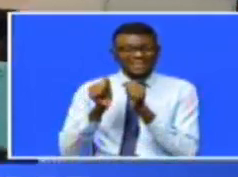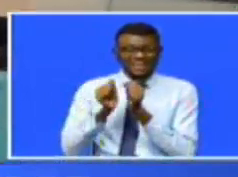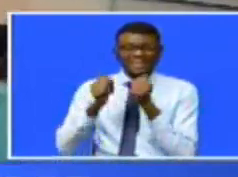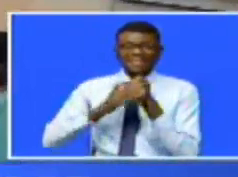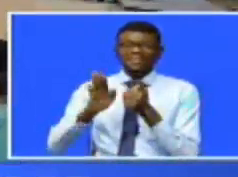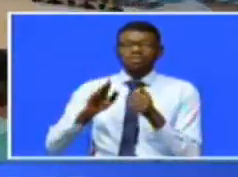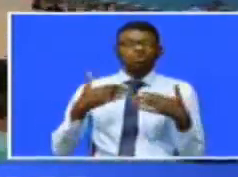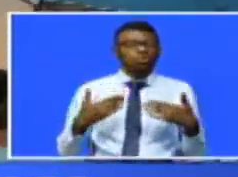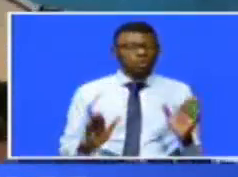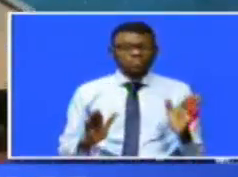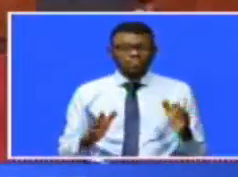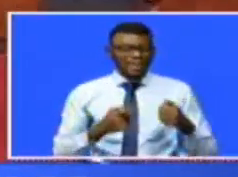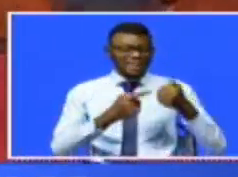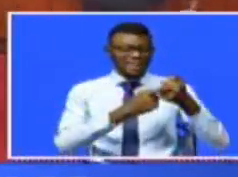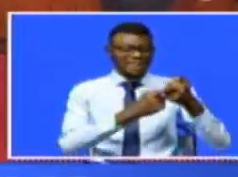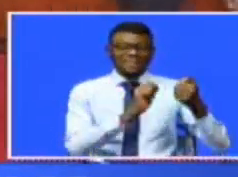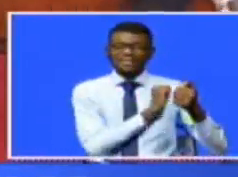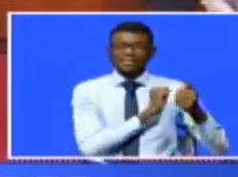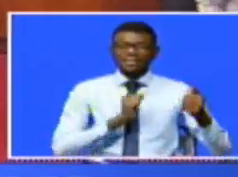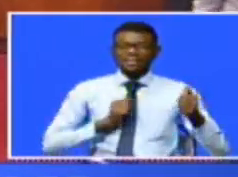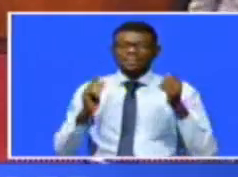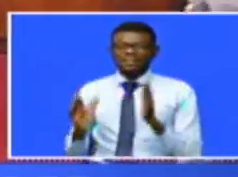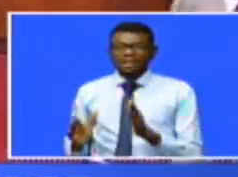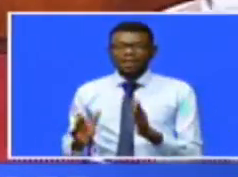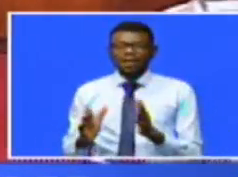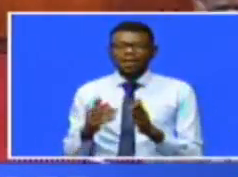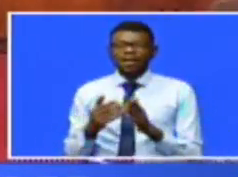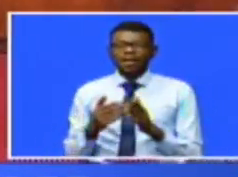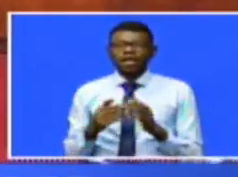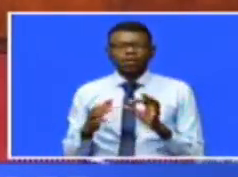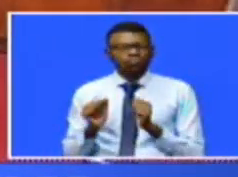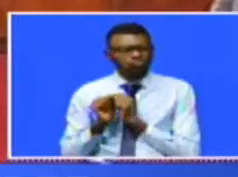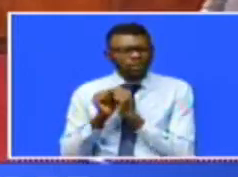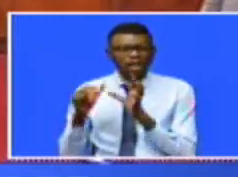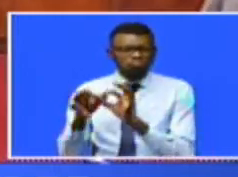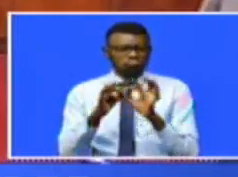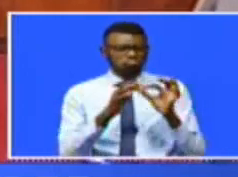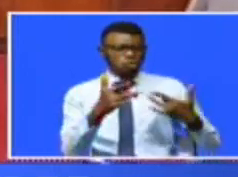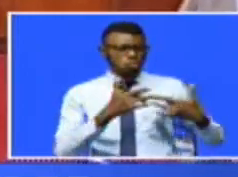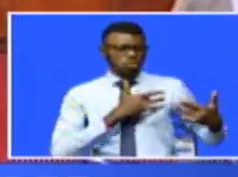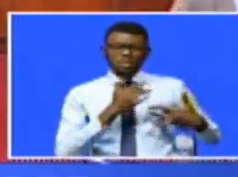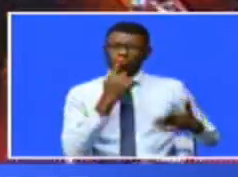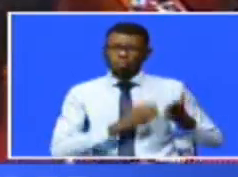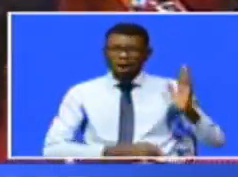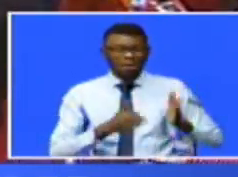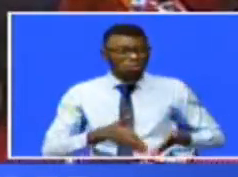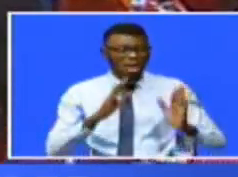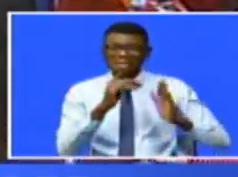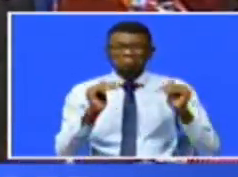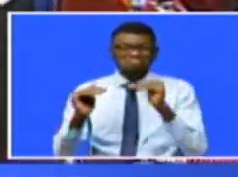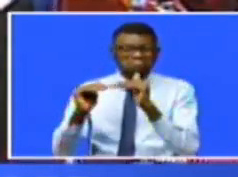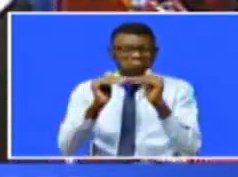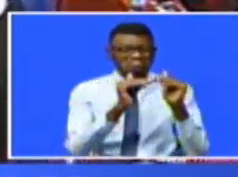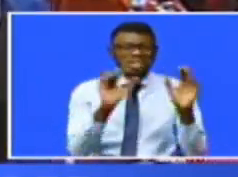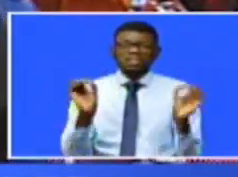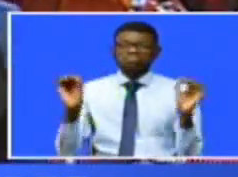At least 6 senators from counties that stand to gain have decided to stand in solidarity out of concern that the formula does not promote equity. It